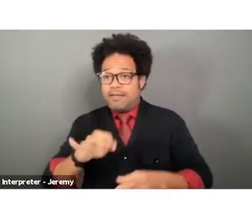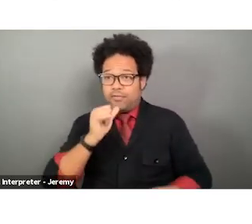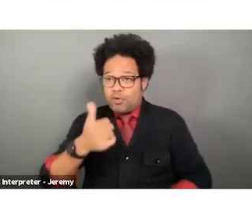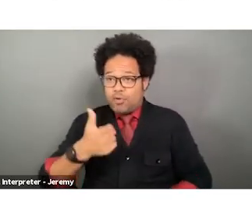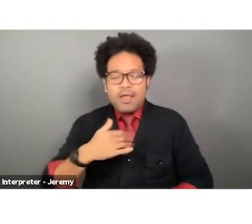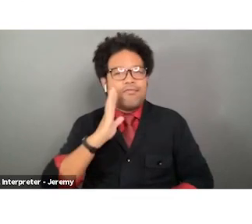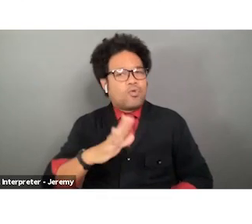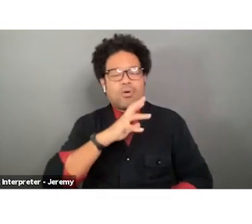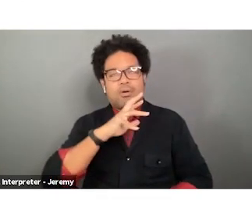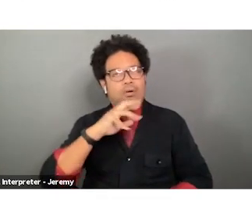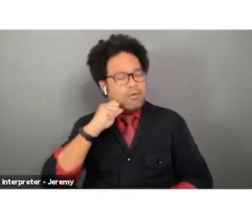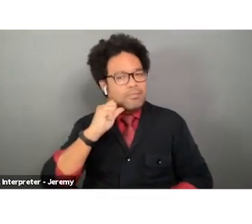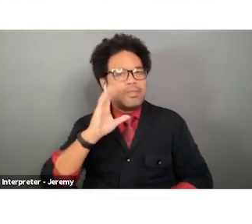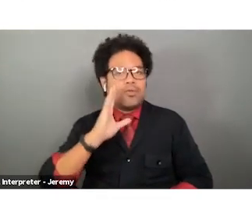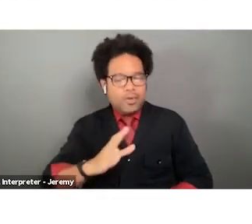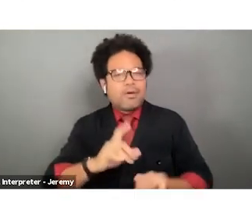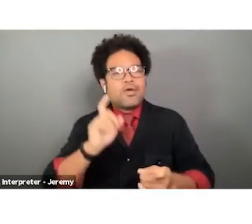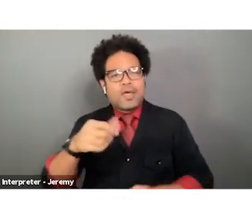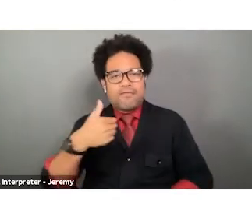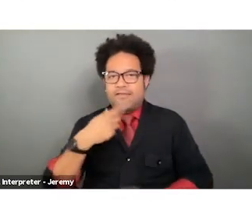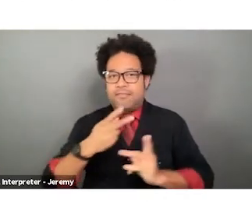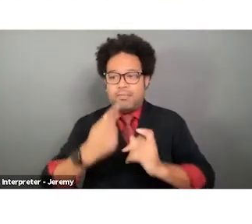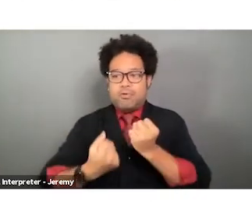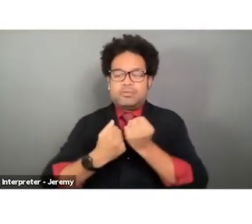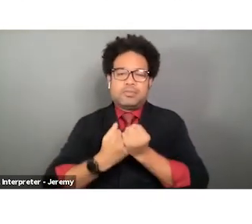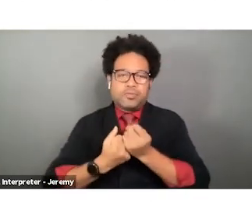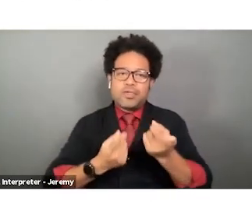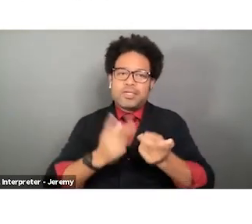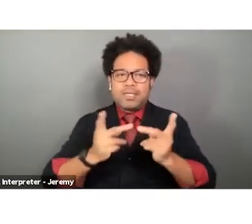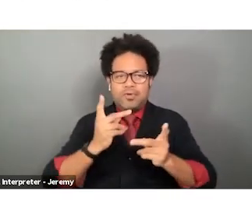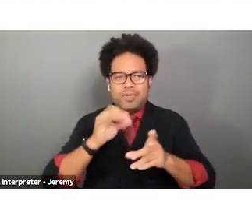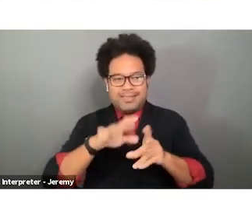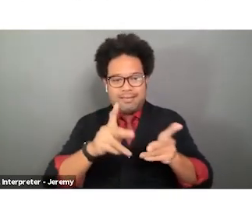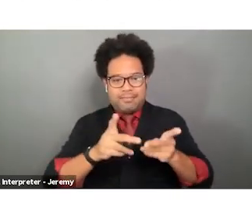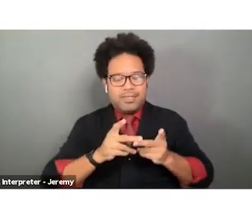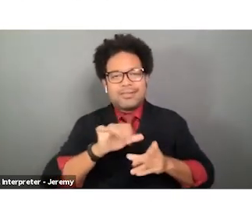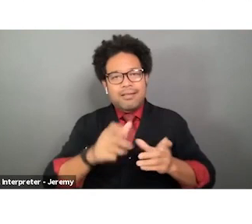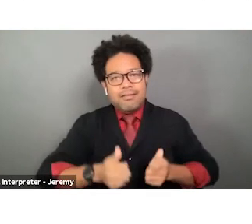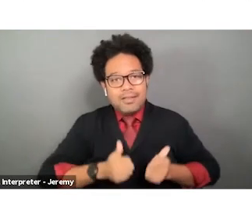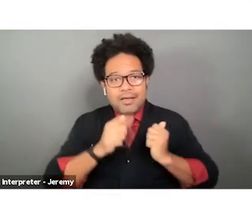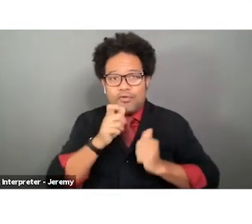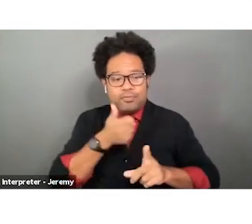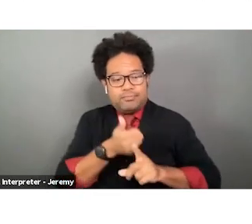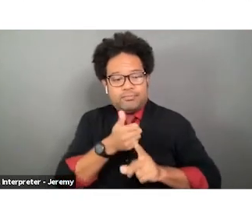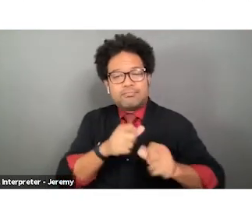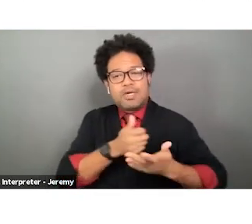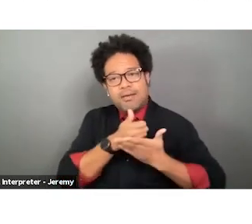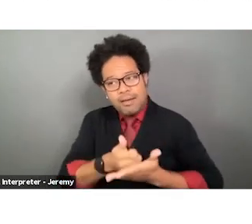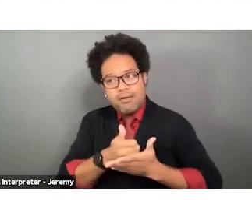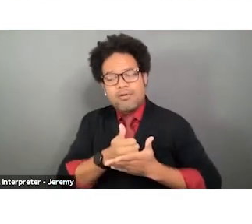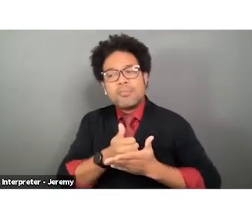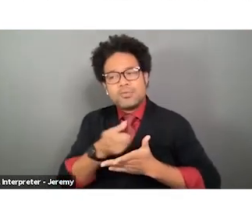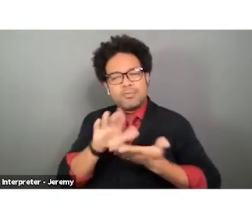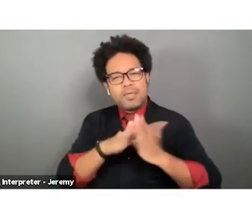will burn out. You have to have these people in your place. You have to have people in this life who can really help to center you,